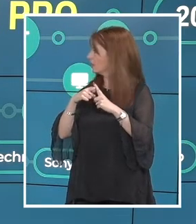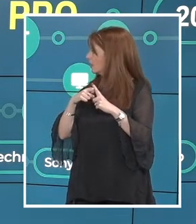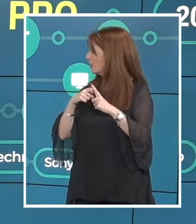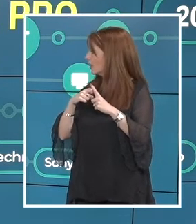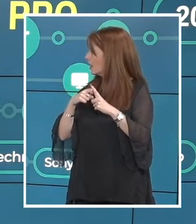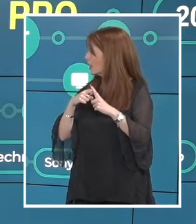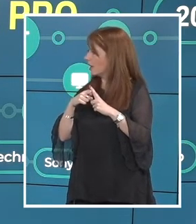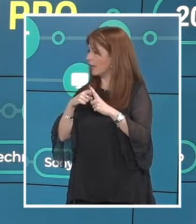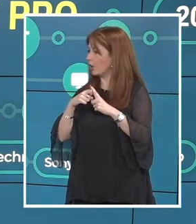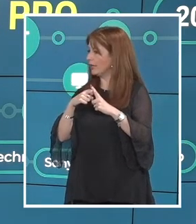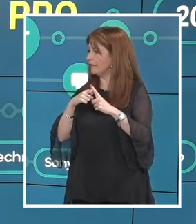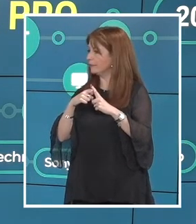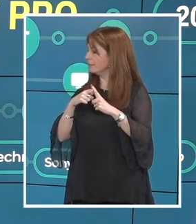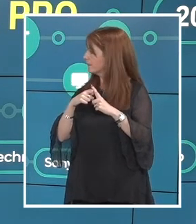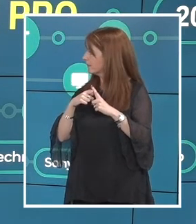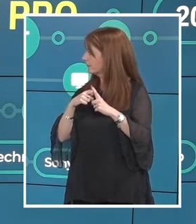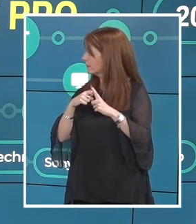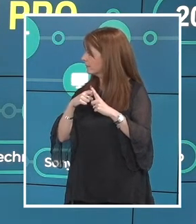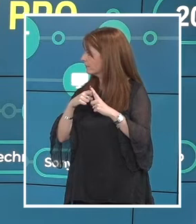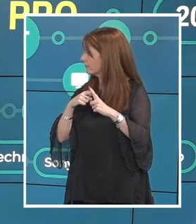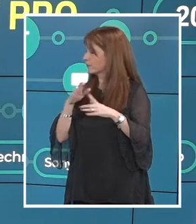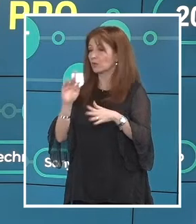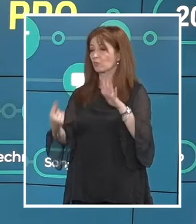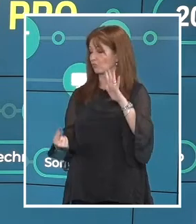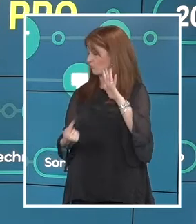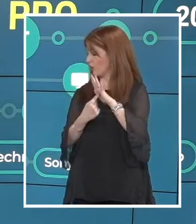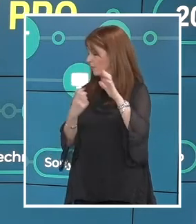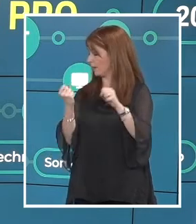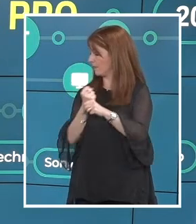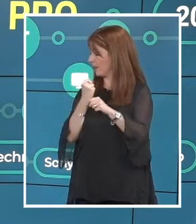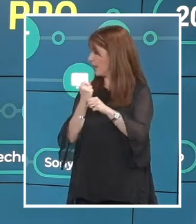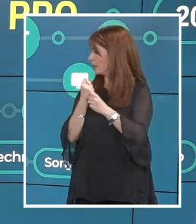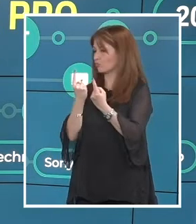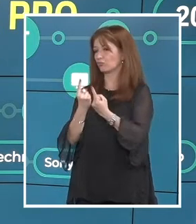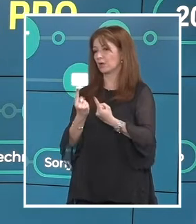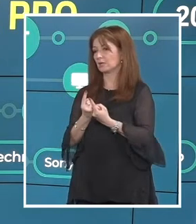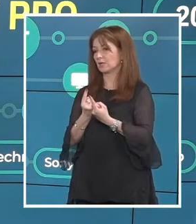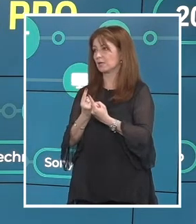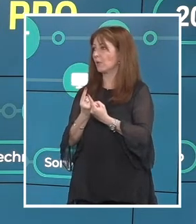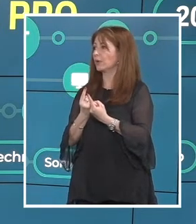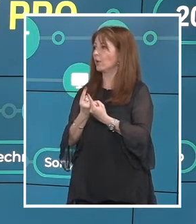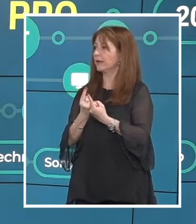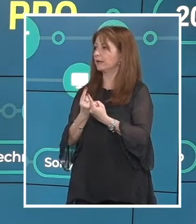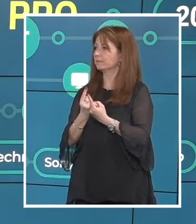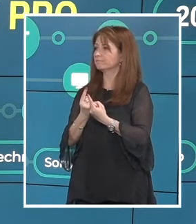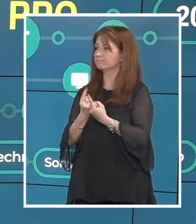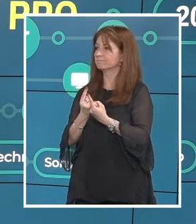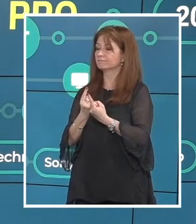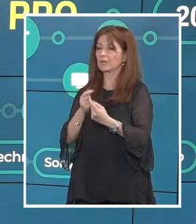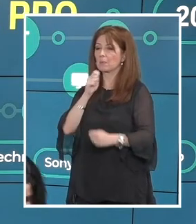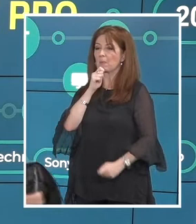Jadu. So we primarily make products for, in the UK, local authorities.